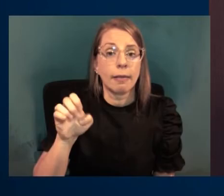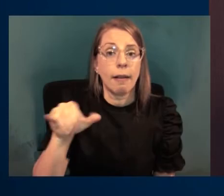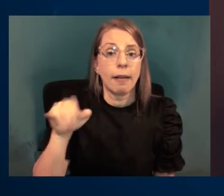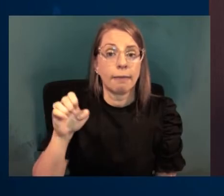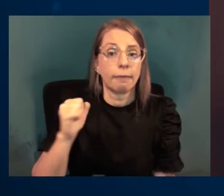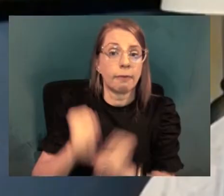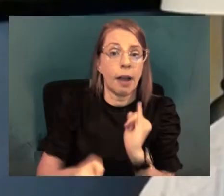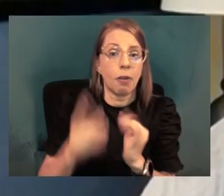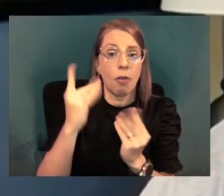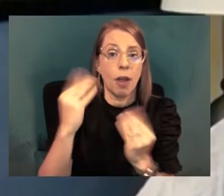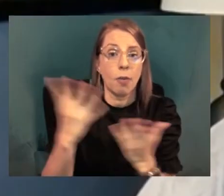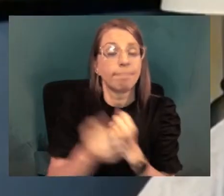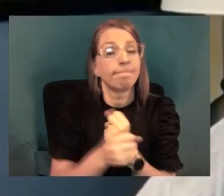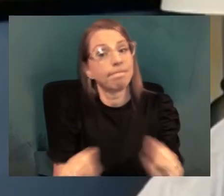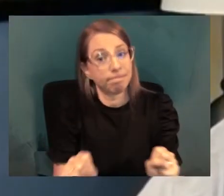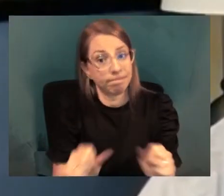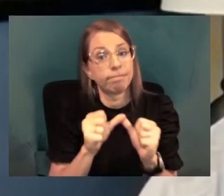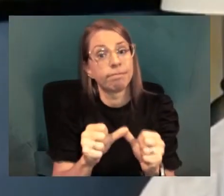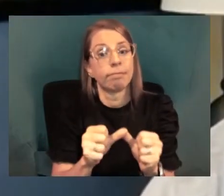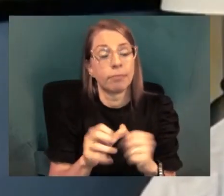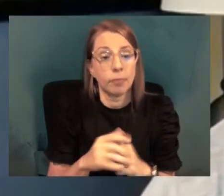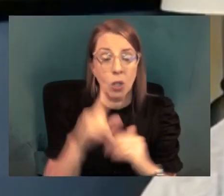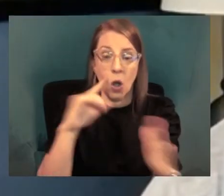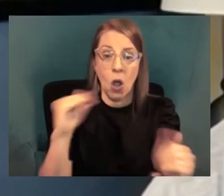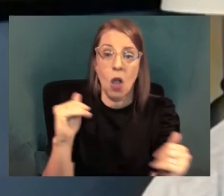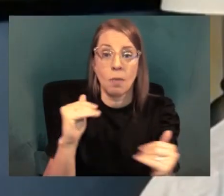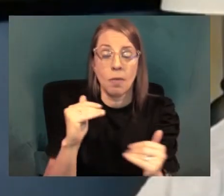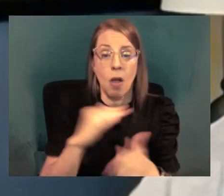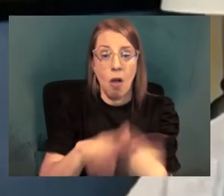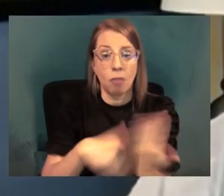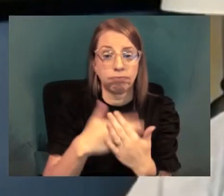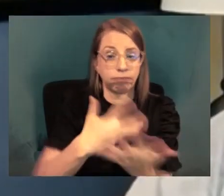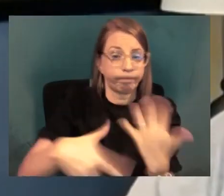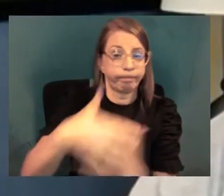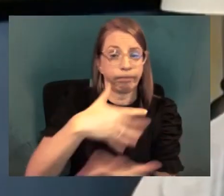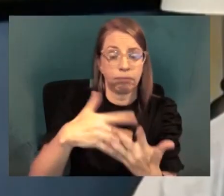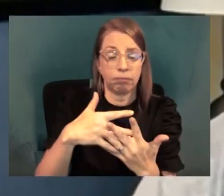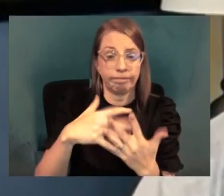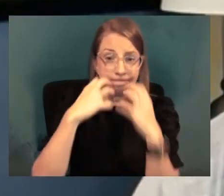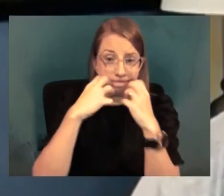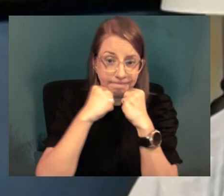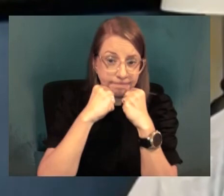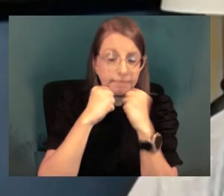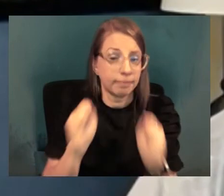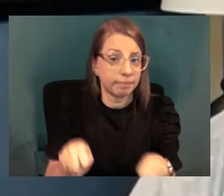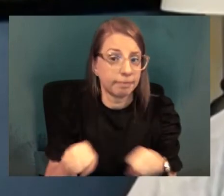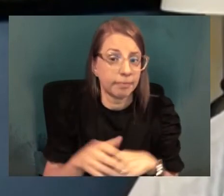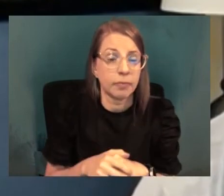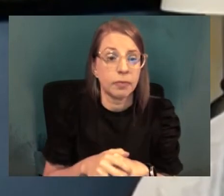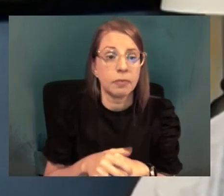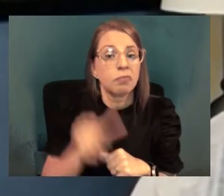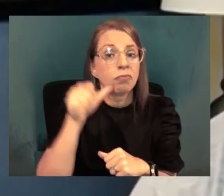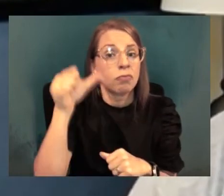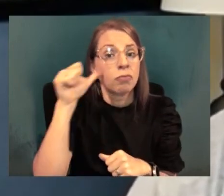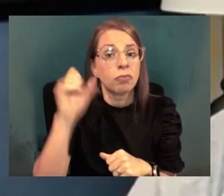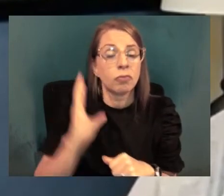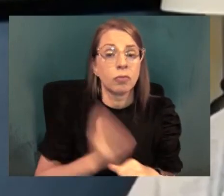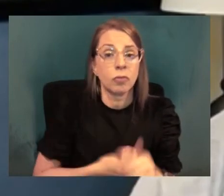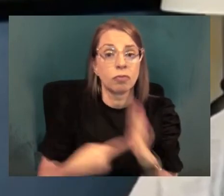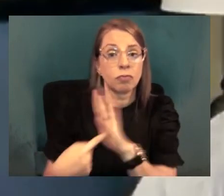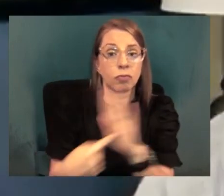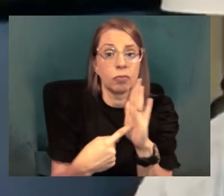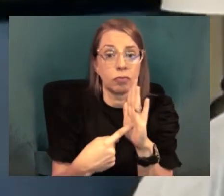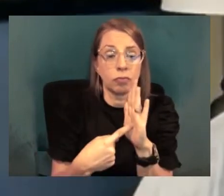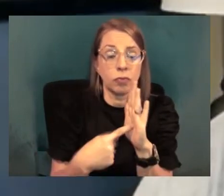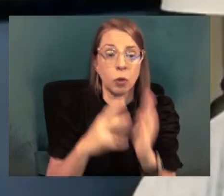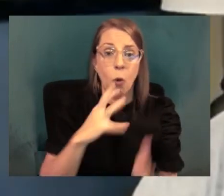Yeah, be safe. Hopefully everybody can be with their loved ones. And as we heard yesterday on the show, some of our elderly loved ones who may have